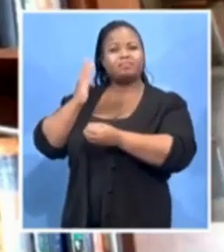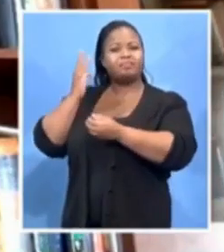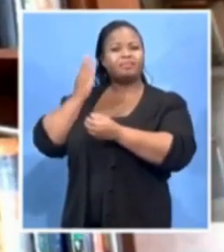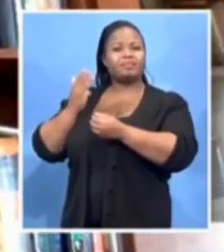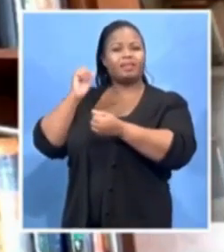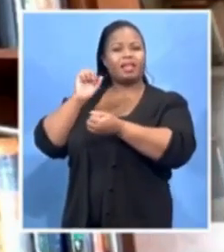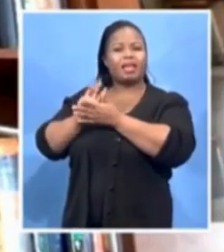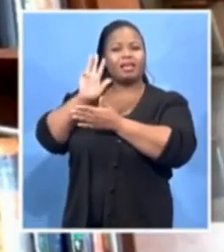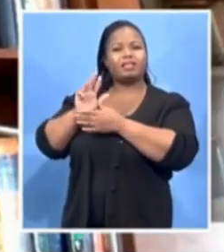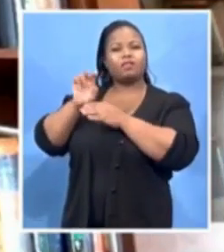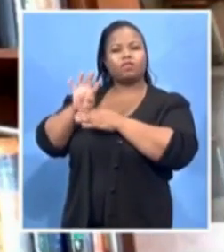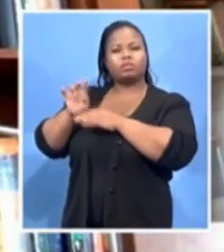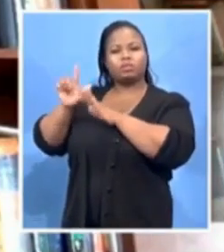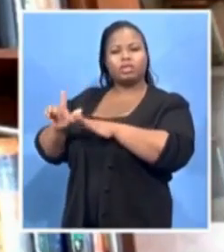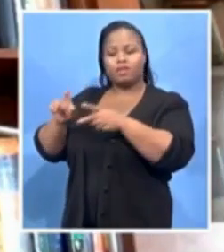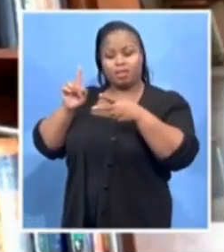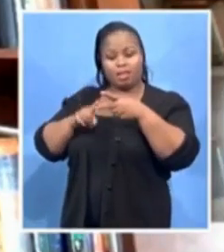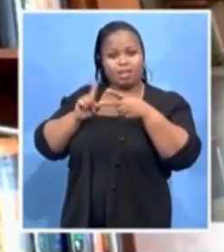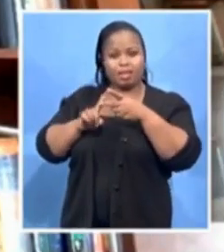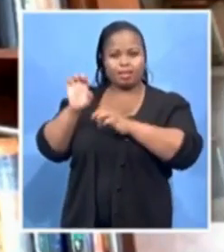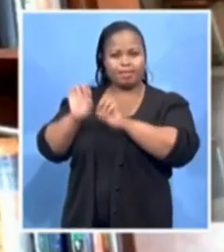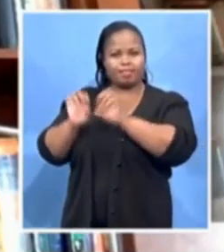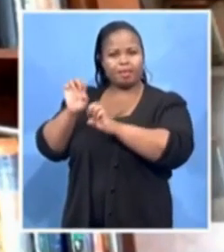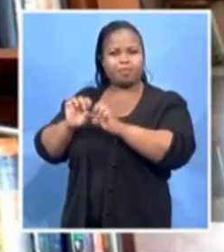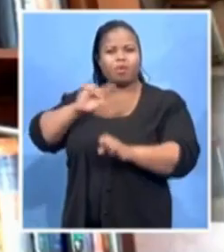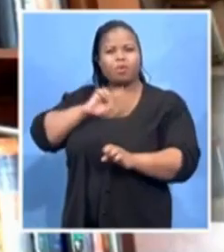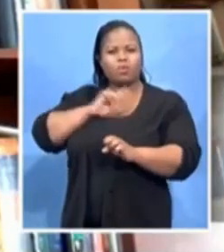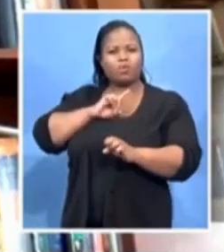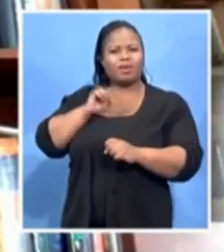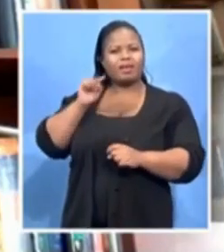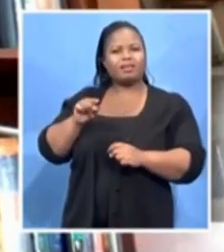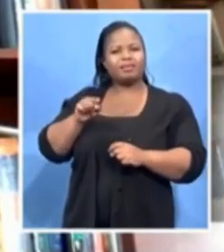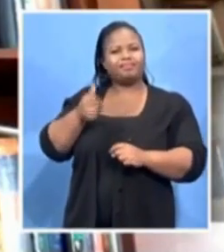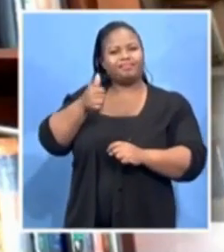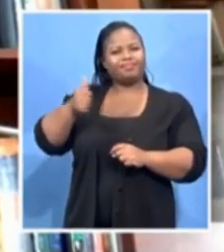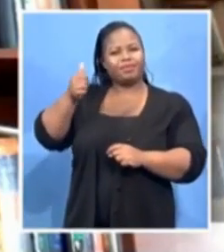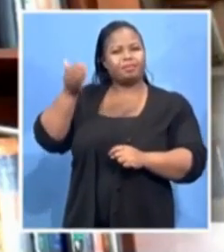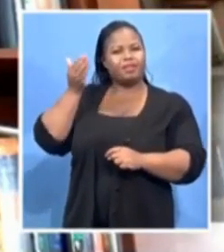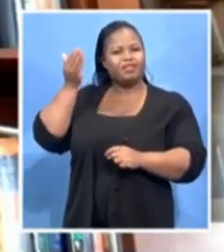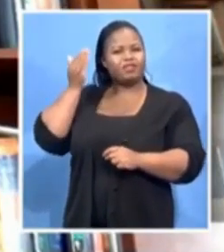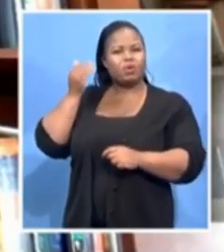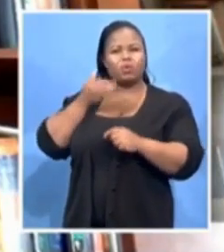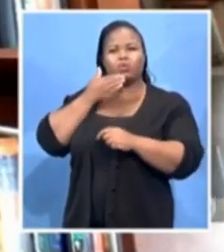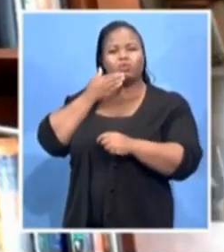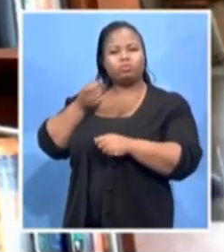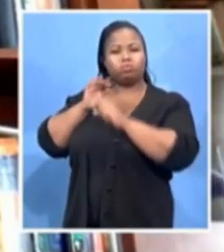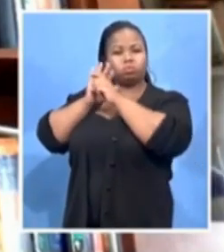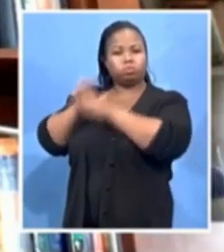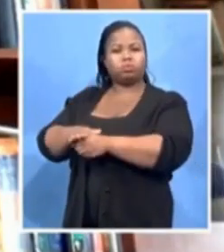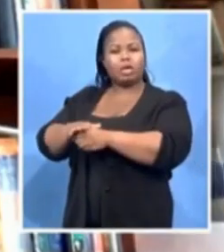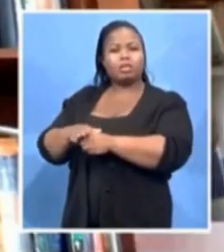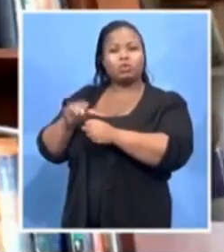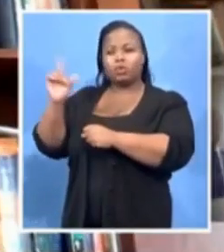course, through the exploits of Emperor Menelik, had defeated the Italians at the Battle of Adwa and